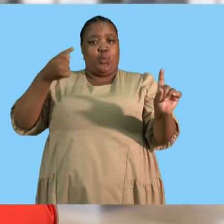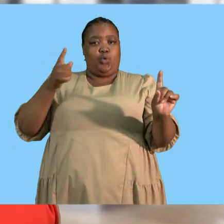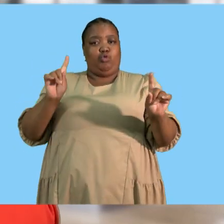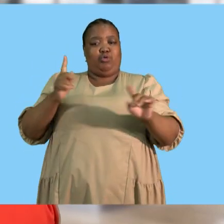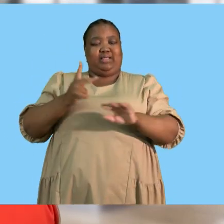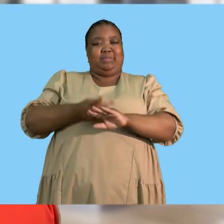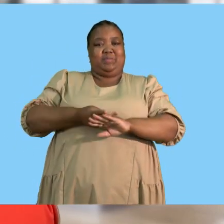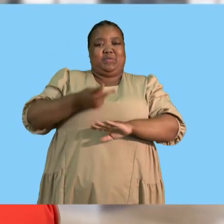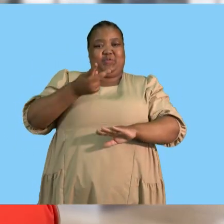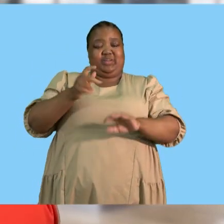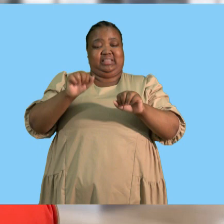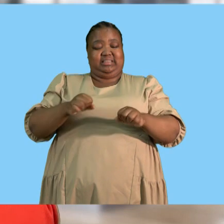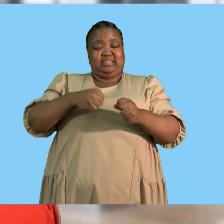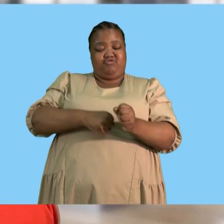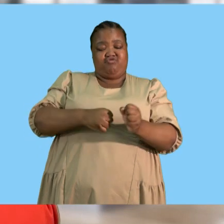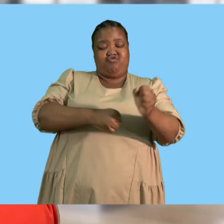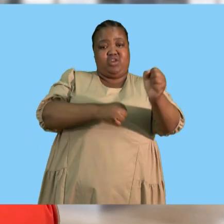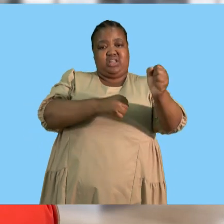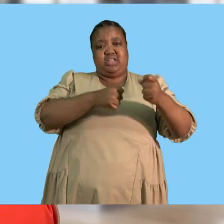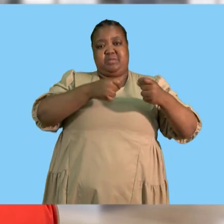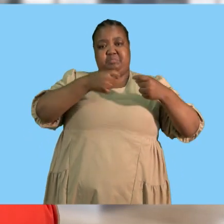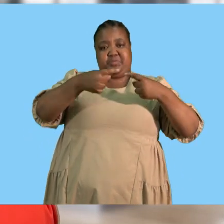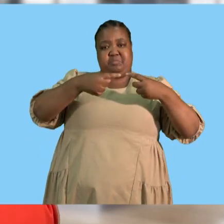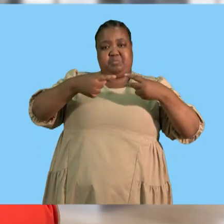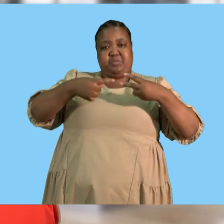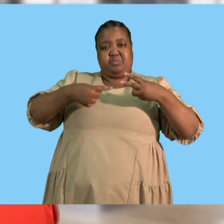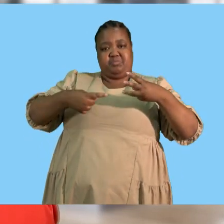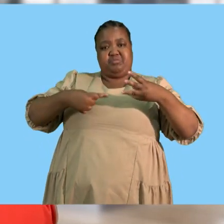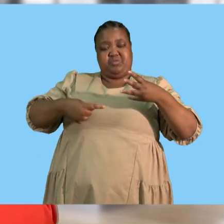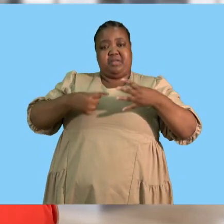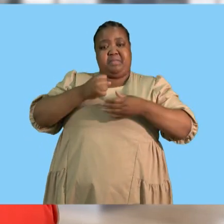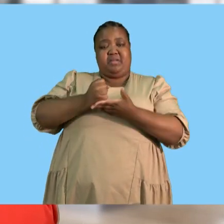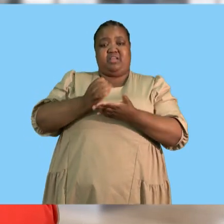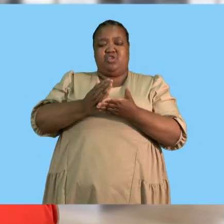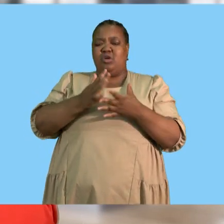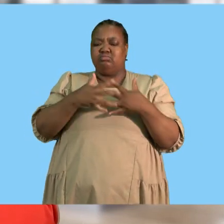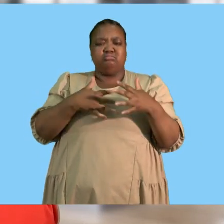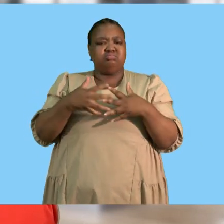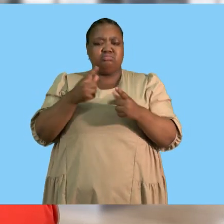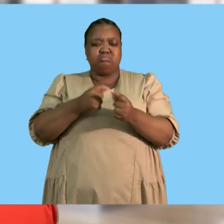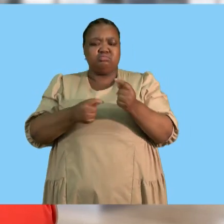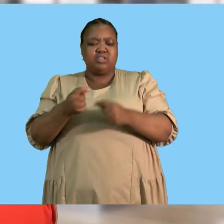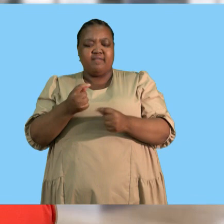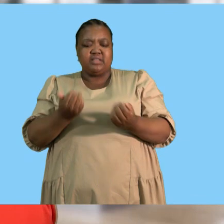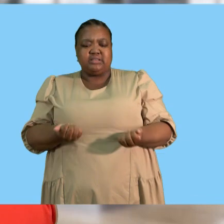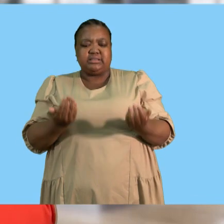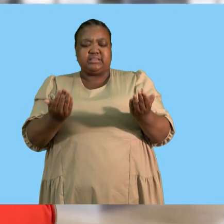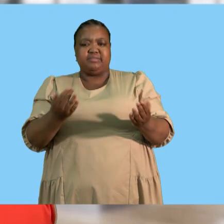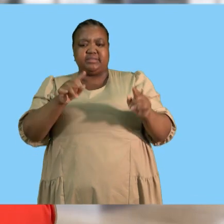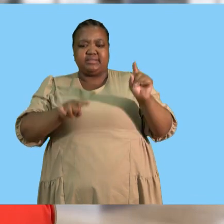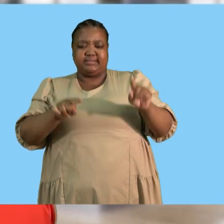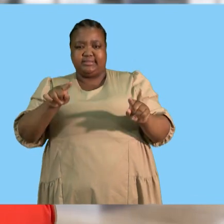profit. Now, you need to come up with strategies that make sure that whatever you are selling or whatever service you are